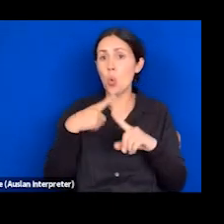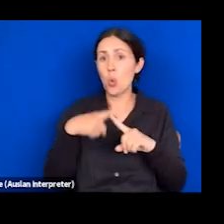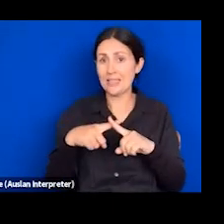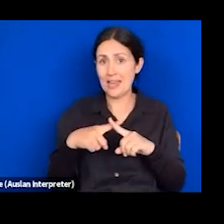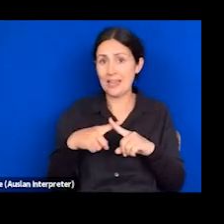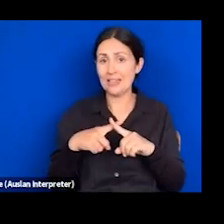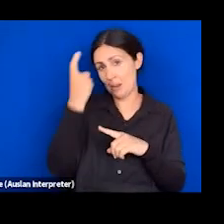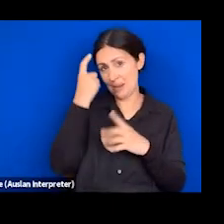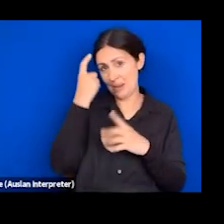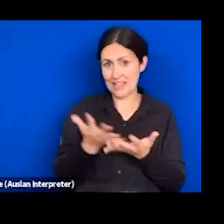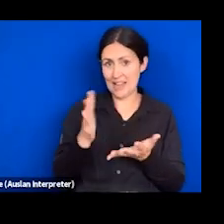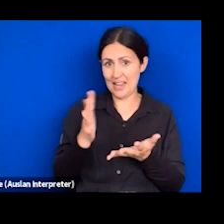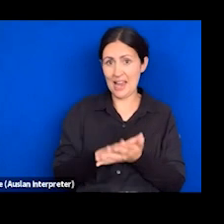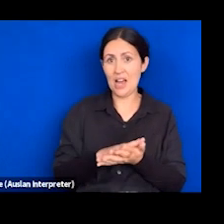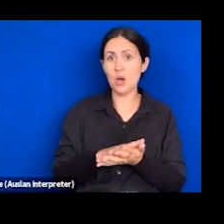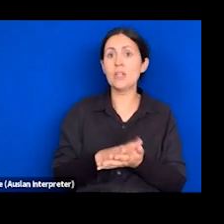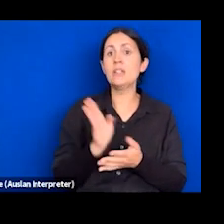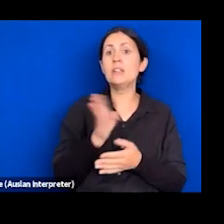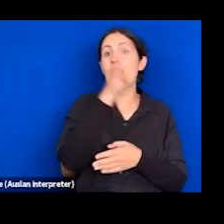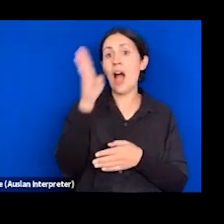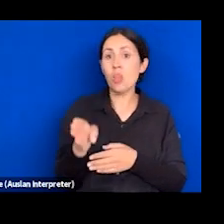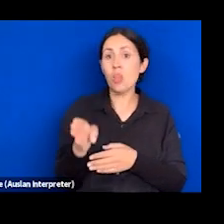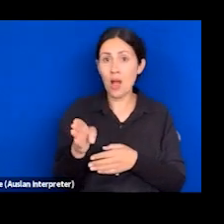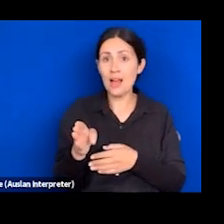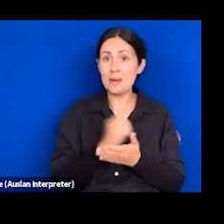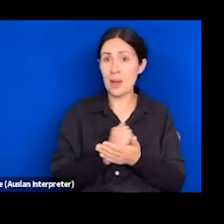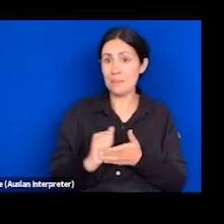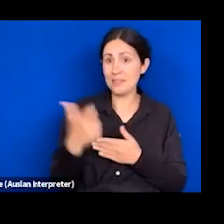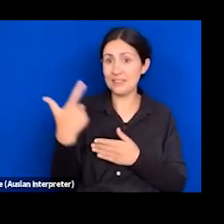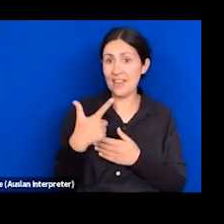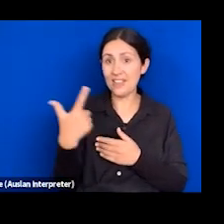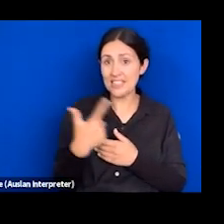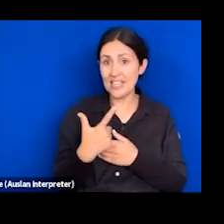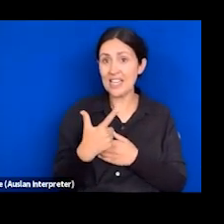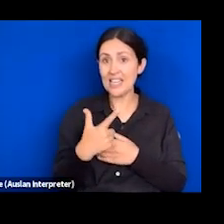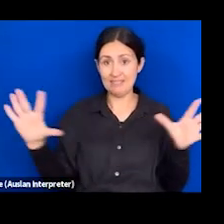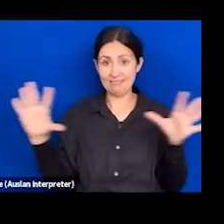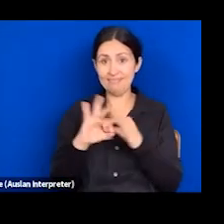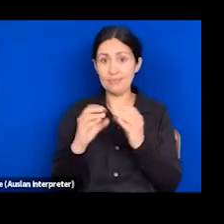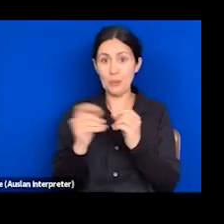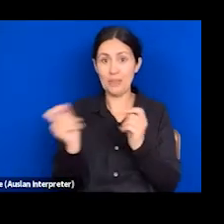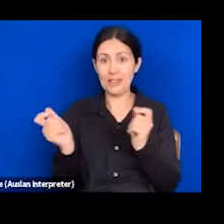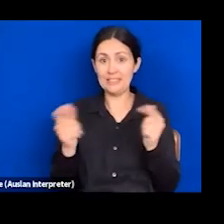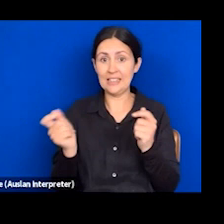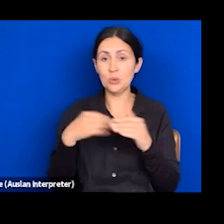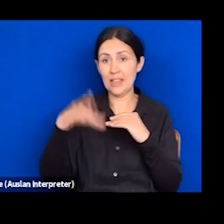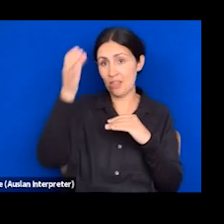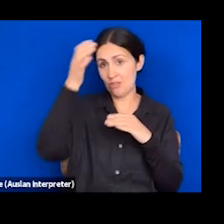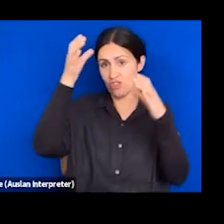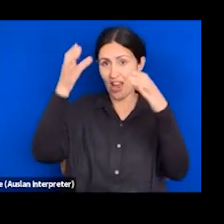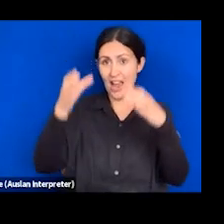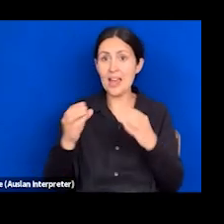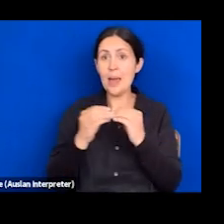sense of that. The paper early on, linking 2A signaling to proliferation of basal